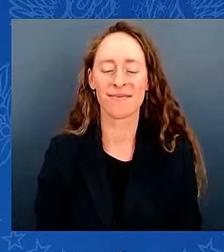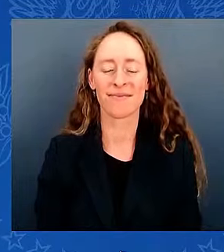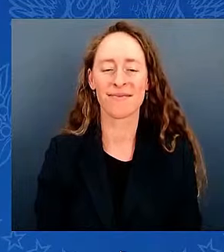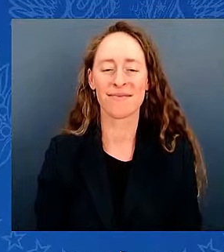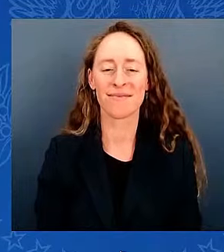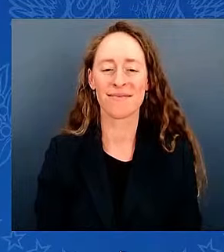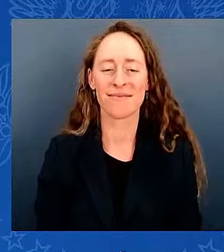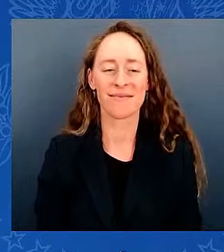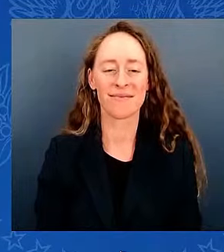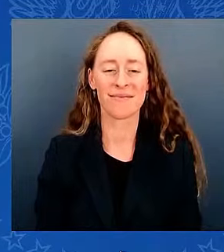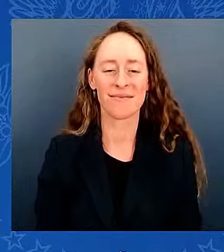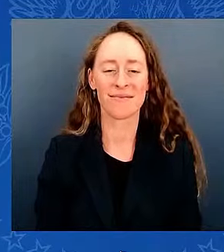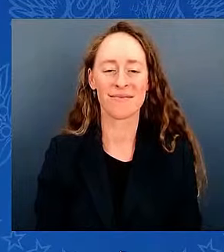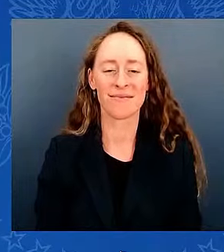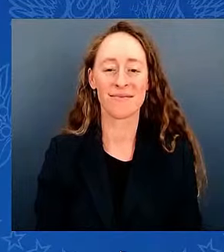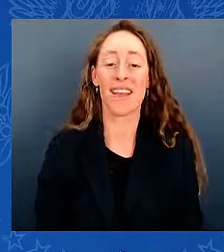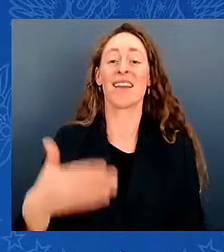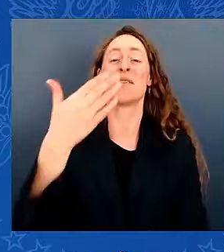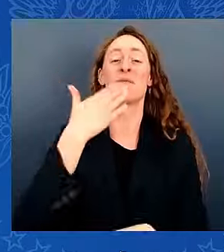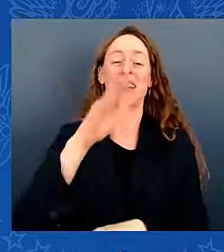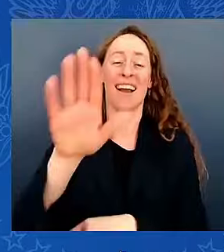Good afternoon,